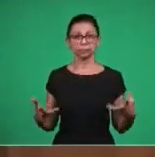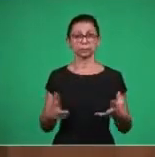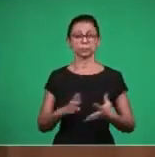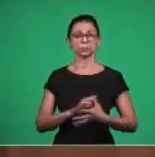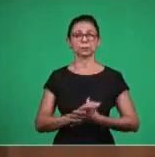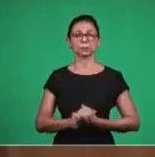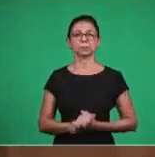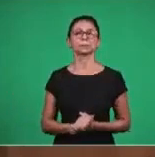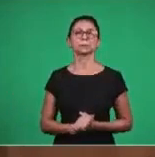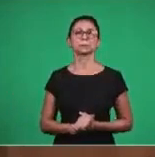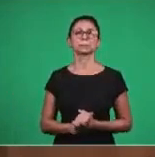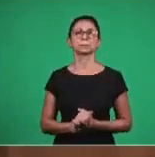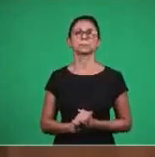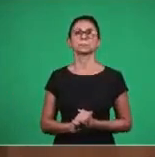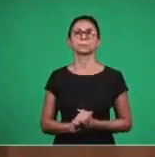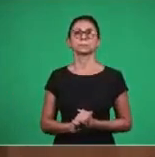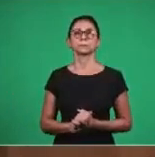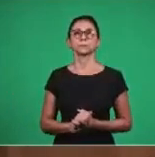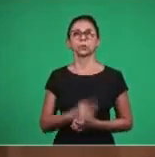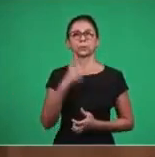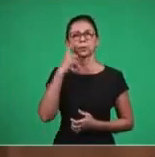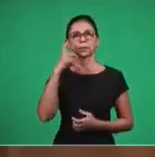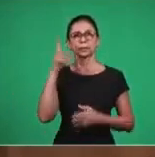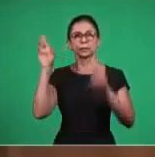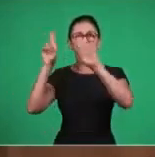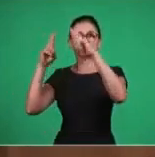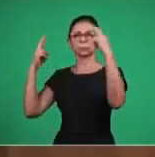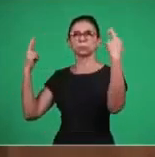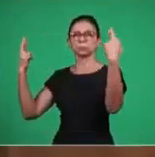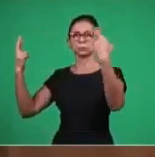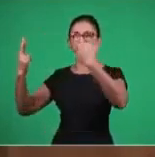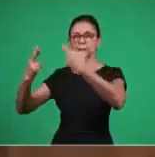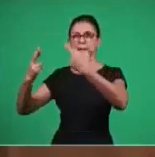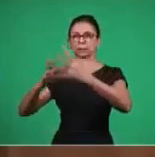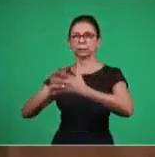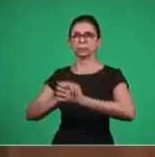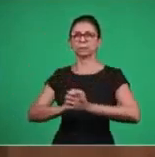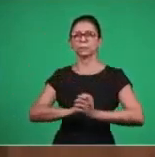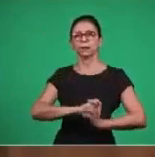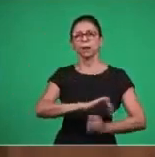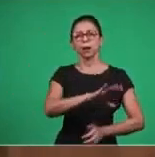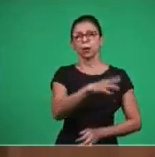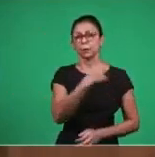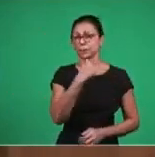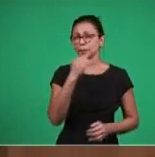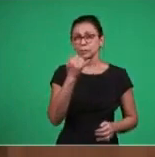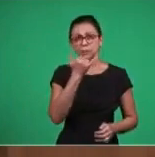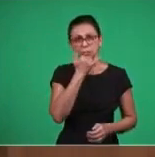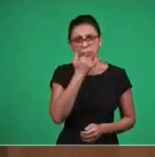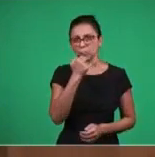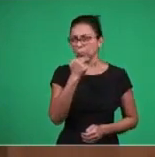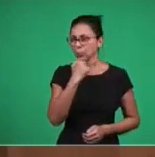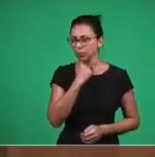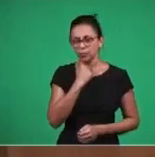in detriment to the kingdom of God? Oh, I cannot do this because I'm very busy.